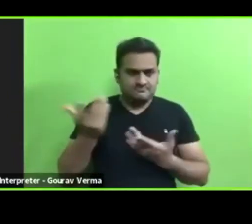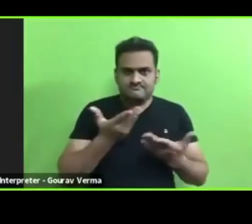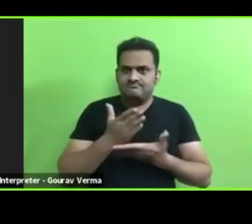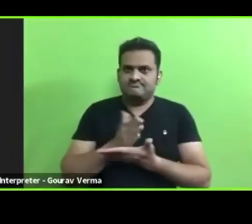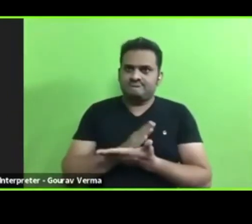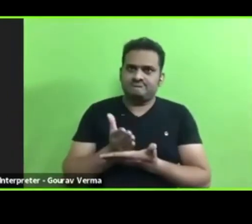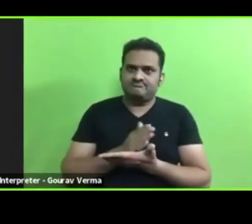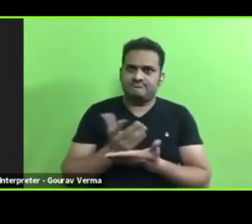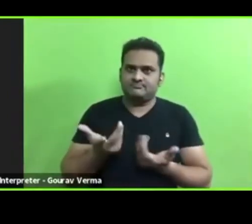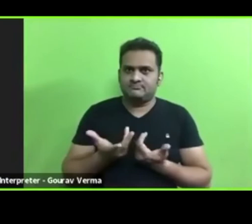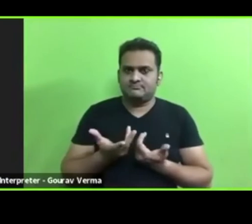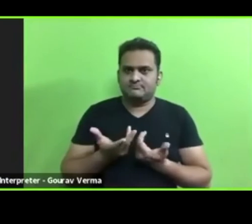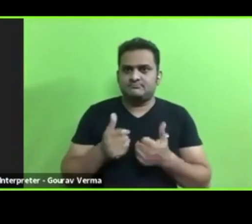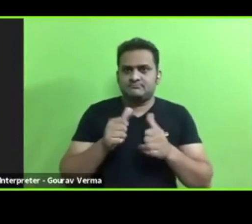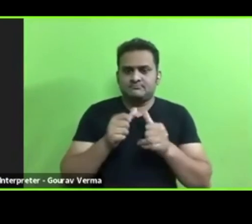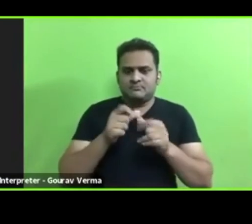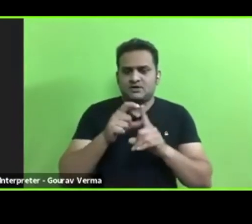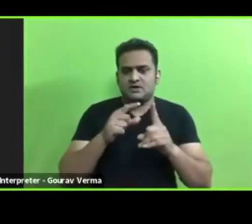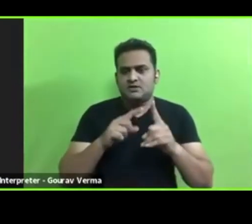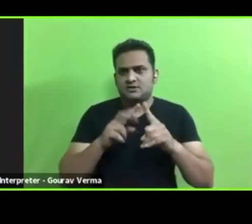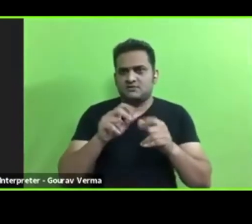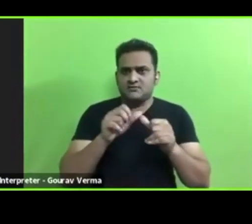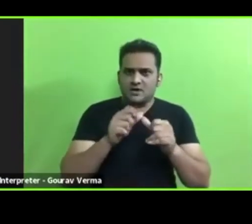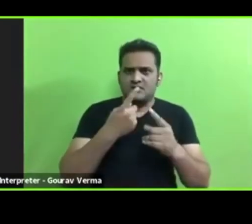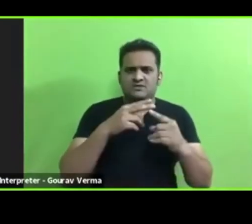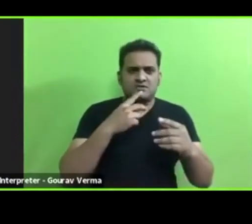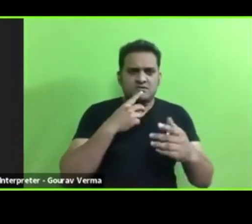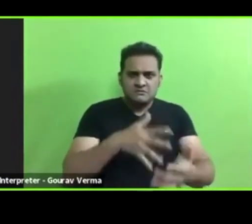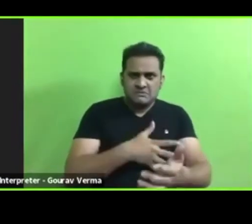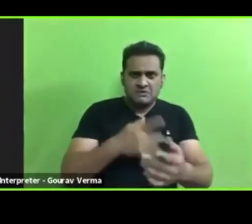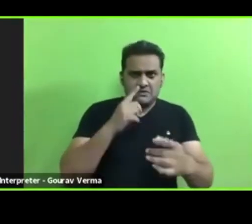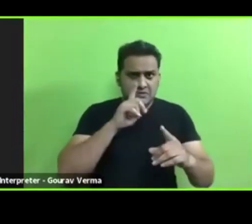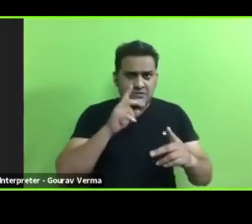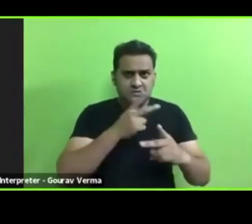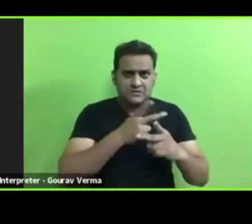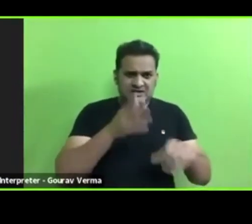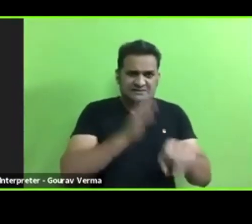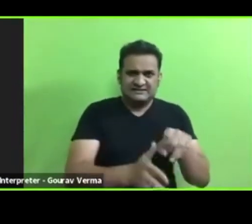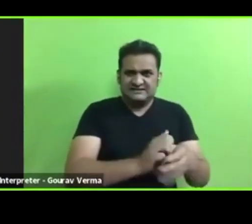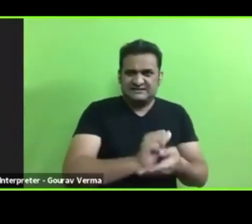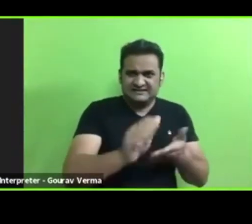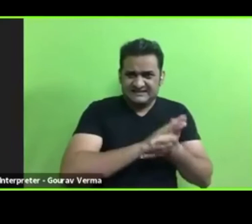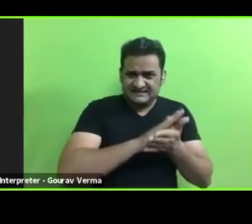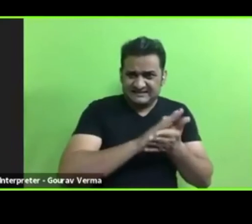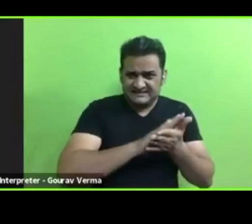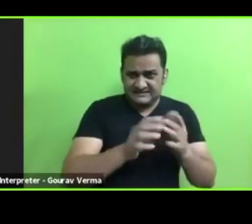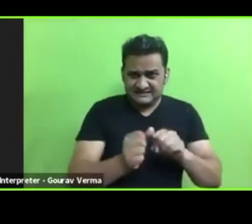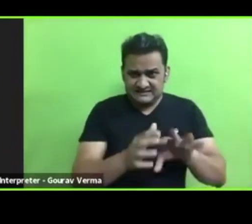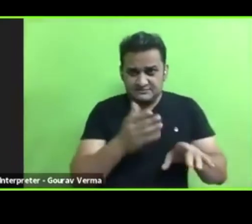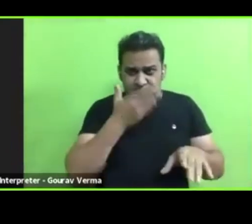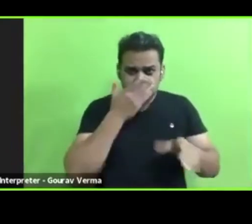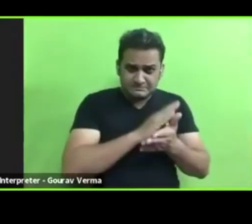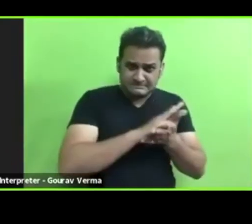the abattoir, that is where the gore and the blood and the skin is taken, the flesh is removed, it's cleaned, the smell is